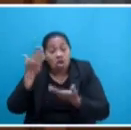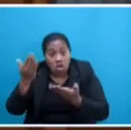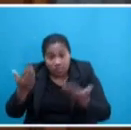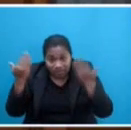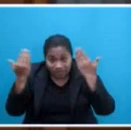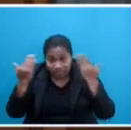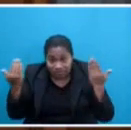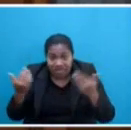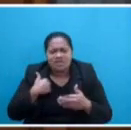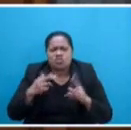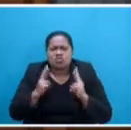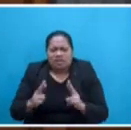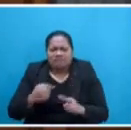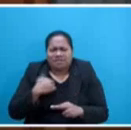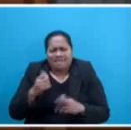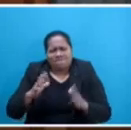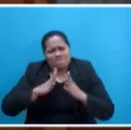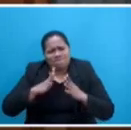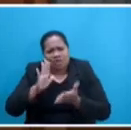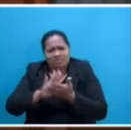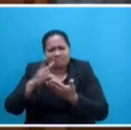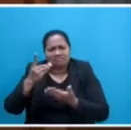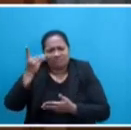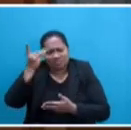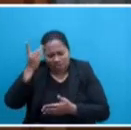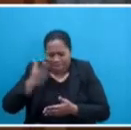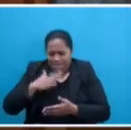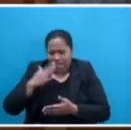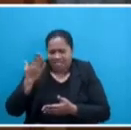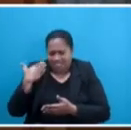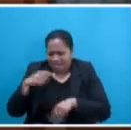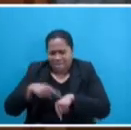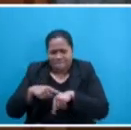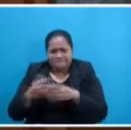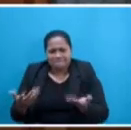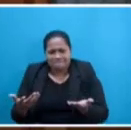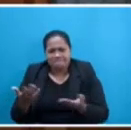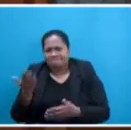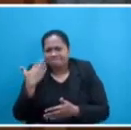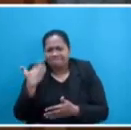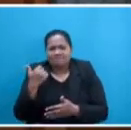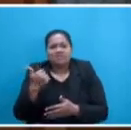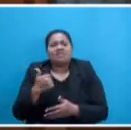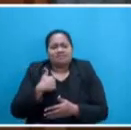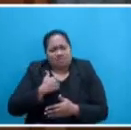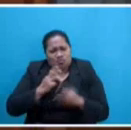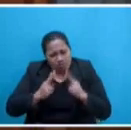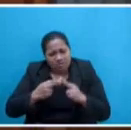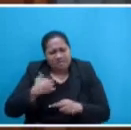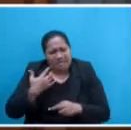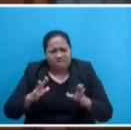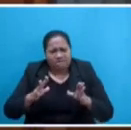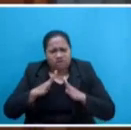I wish I had free education in my time. The opportunities we wish I had free education in my time, I'll repeat it. The